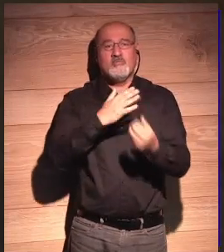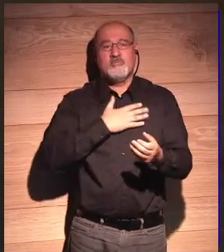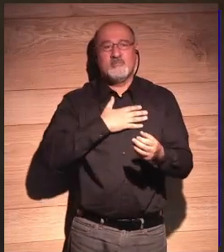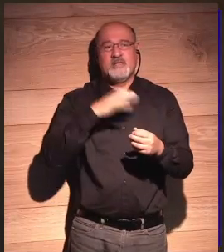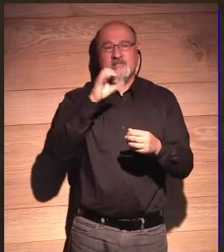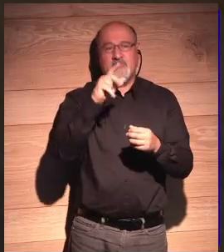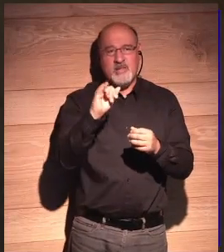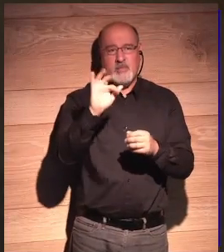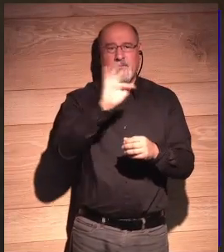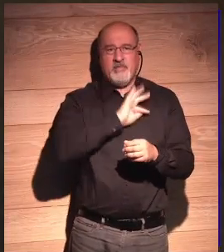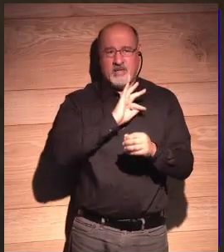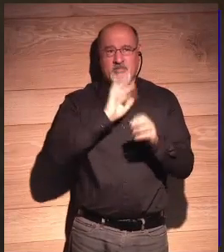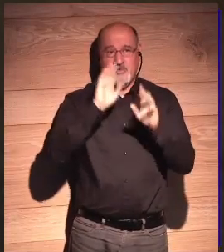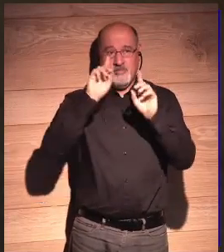a